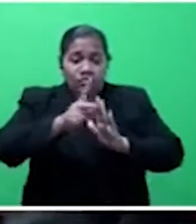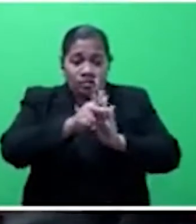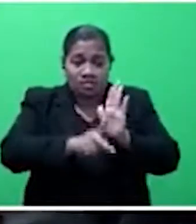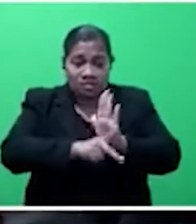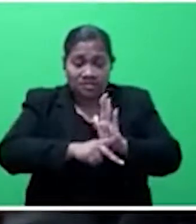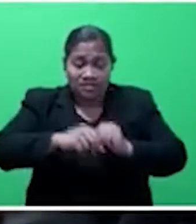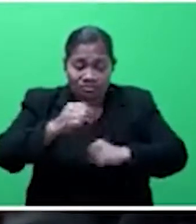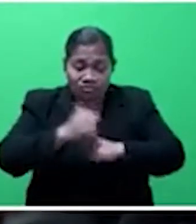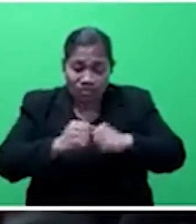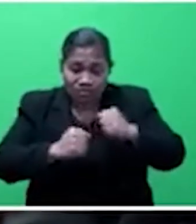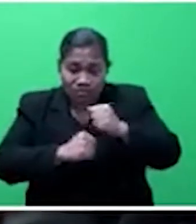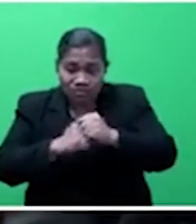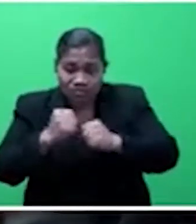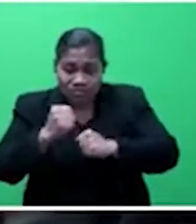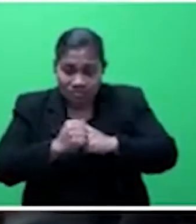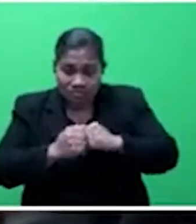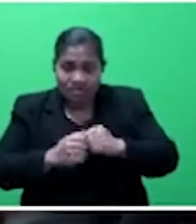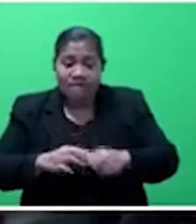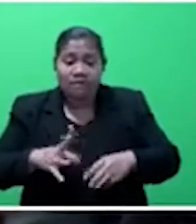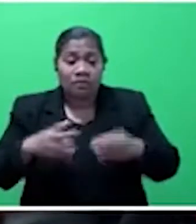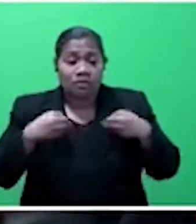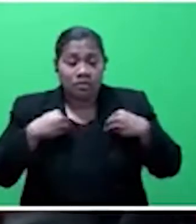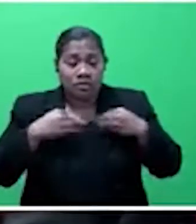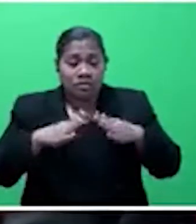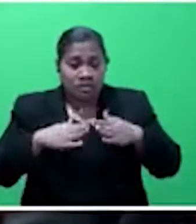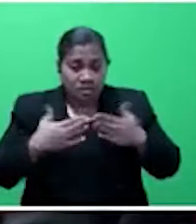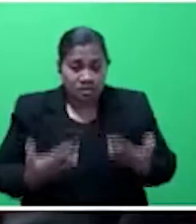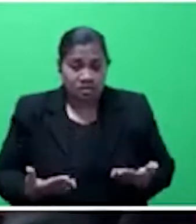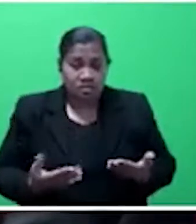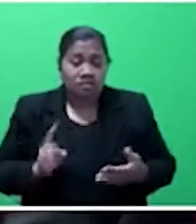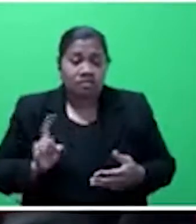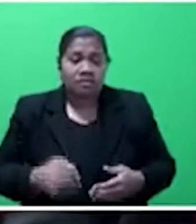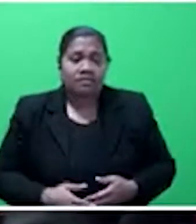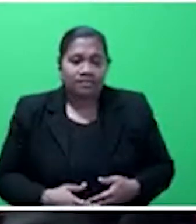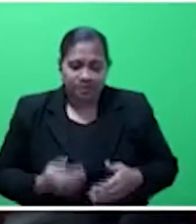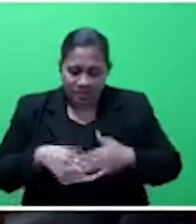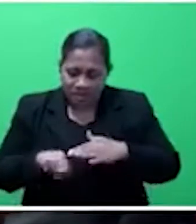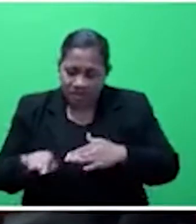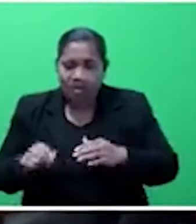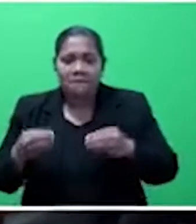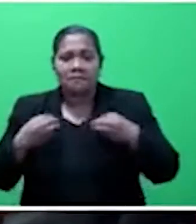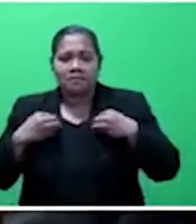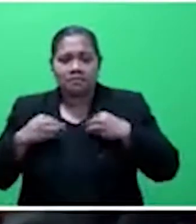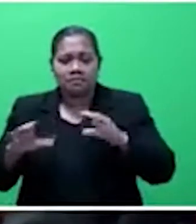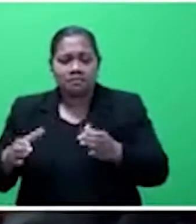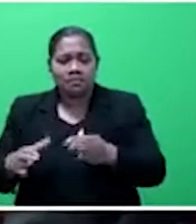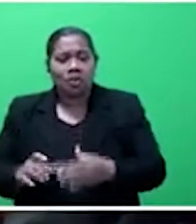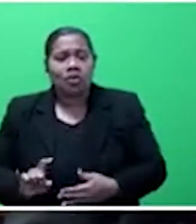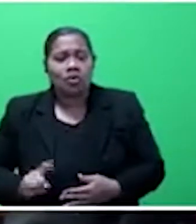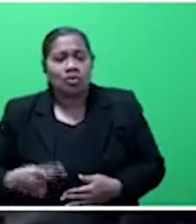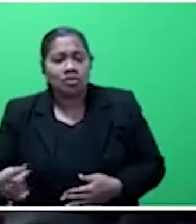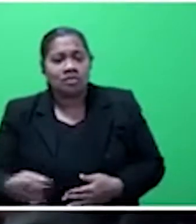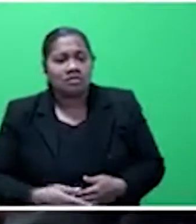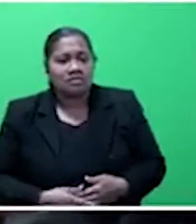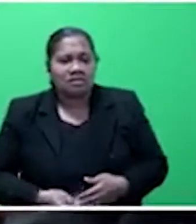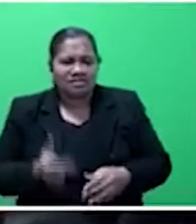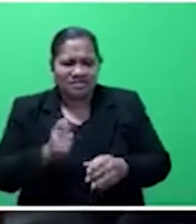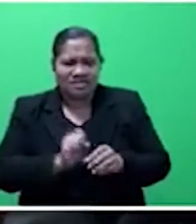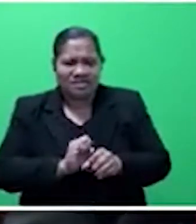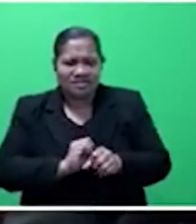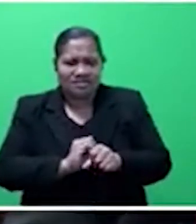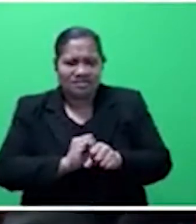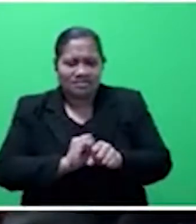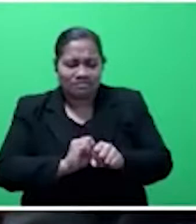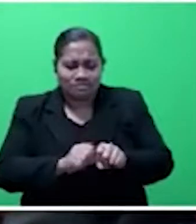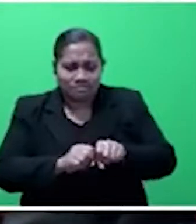business, the ball is now firmly in the court of the business sector to continue the post-pandemic recovery. Mr. Speaker